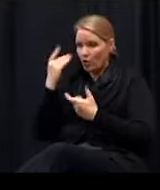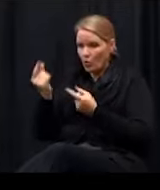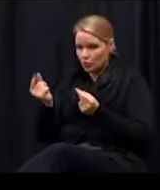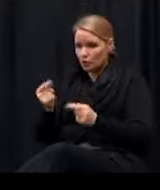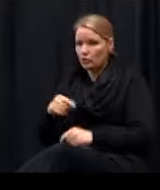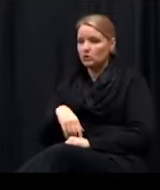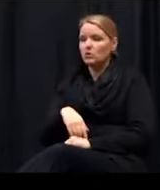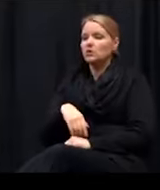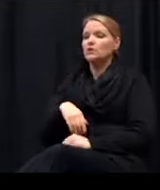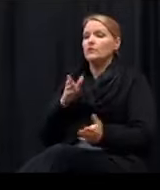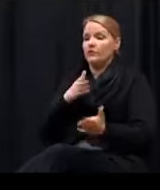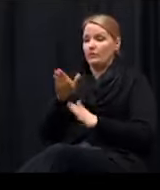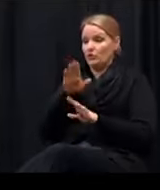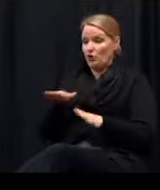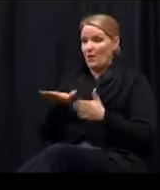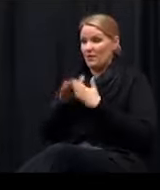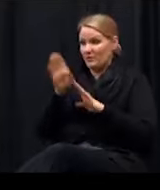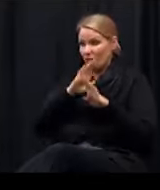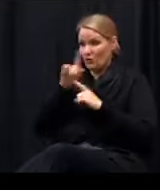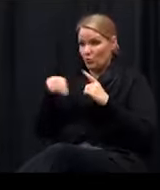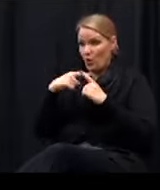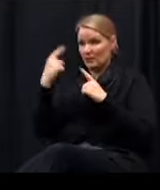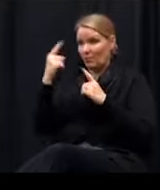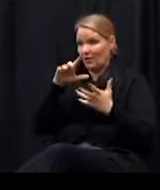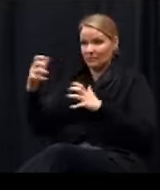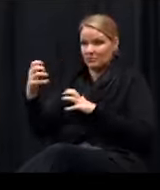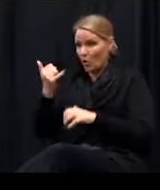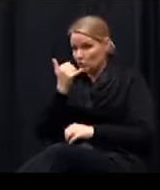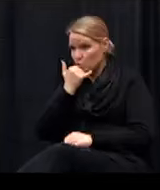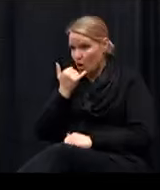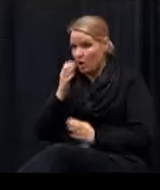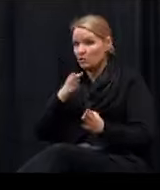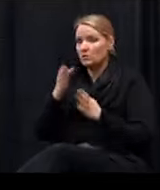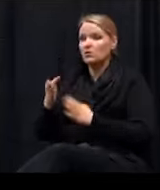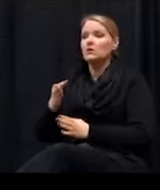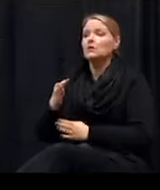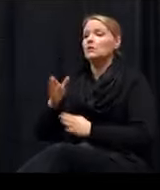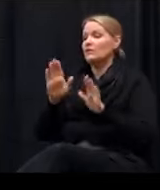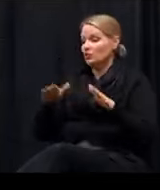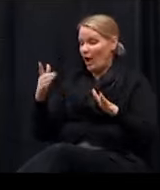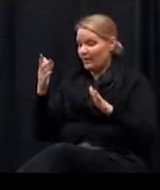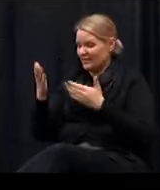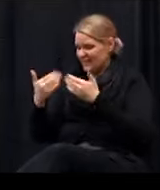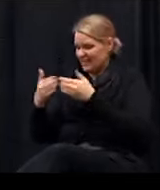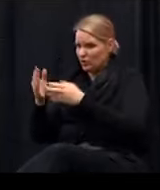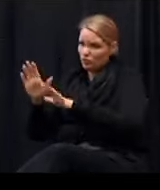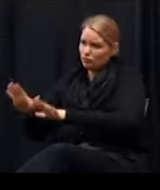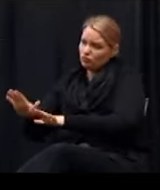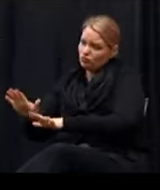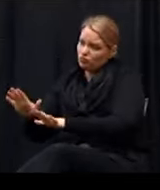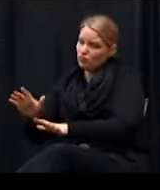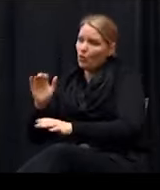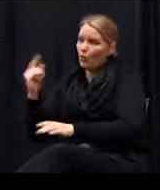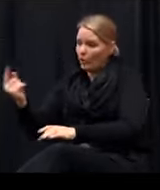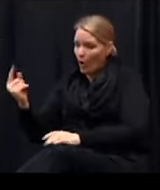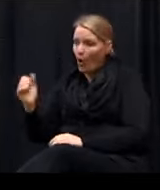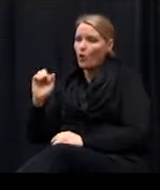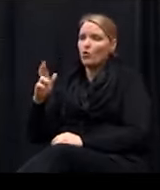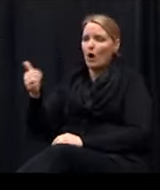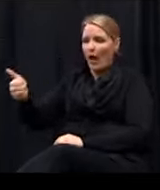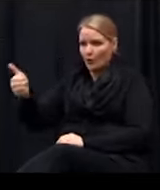the child easily frustrated when things go wrong? Is the child easy to soothe either on his own or with help